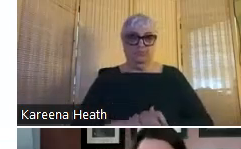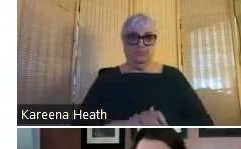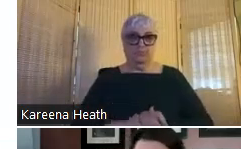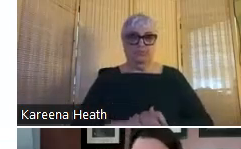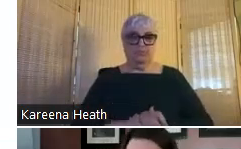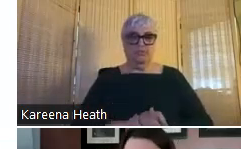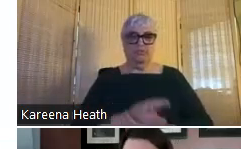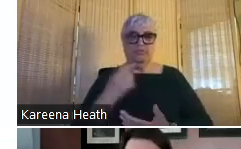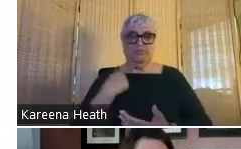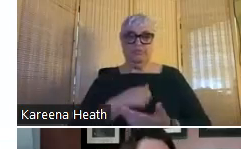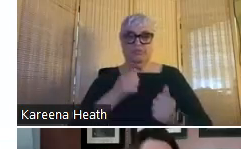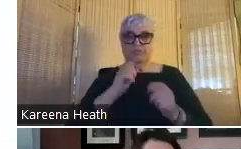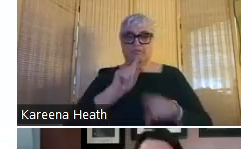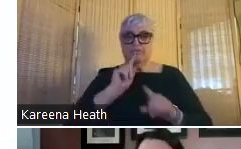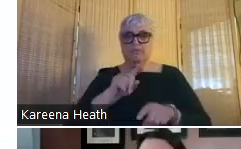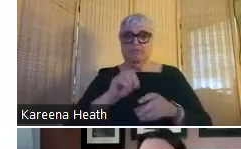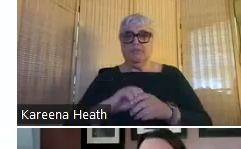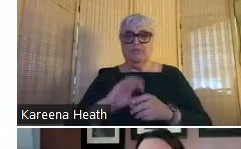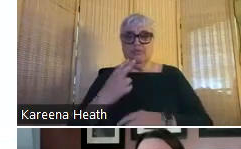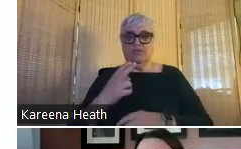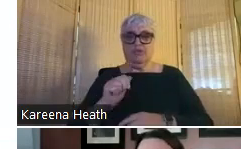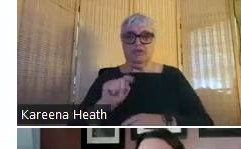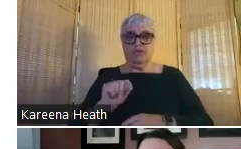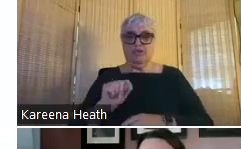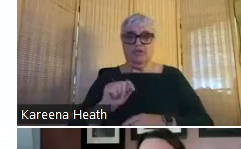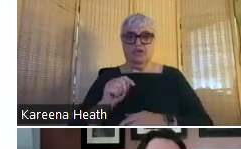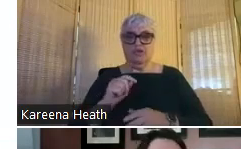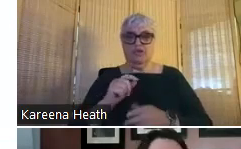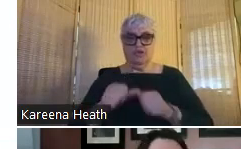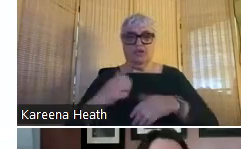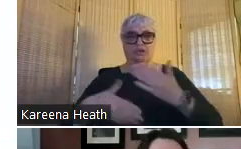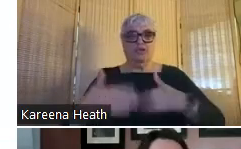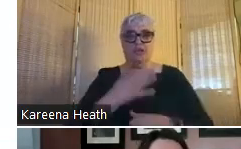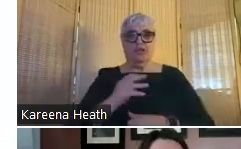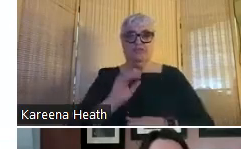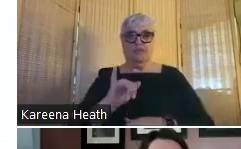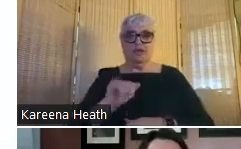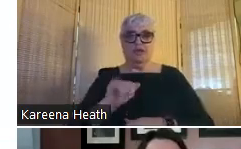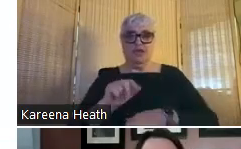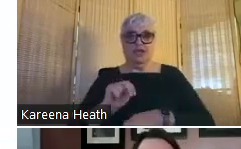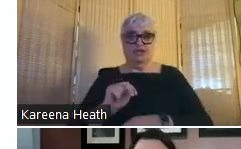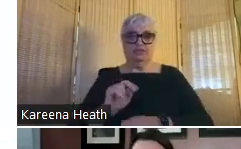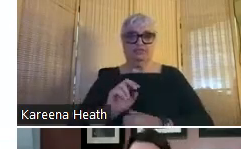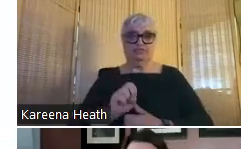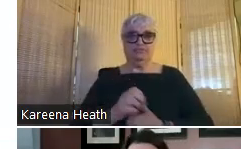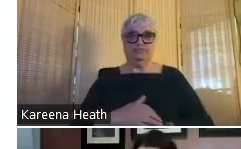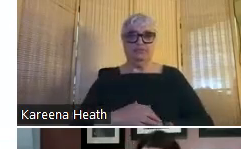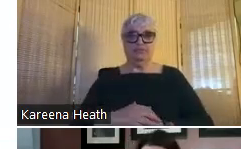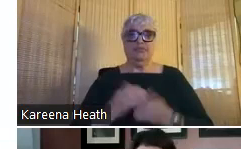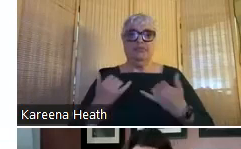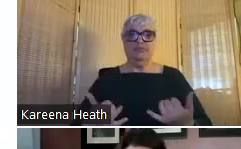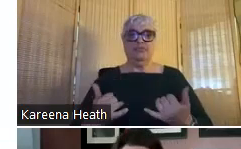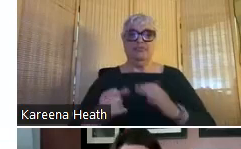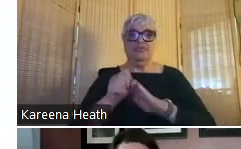continue getting things responded to in the chat, and we'll keep pressing on. Thanks, Beautiful. Mariana. Thank you. Okay, so current state